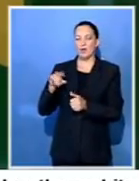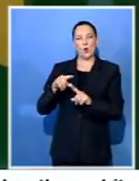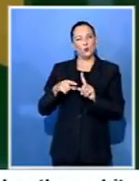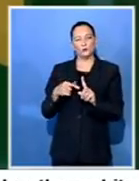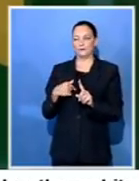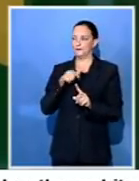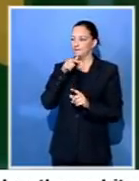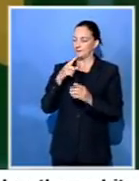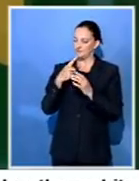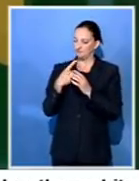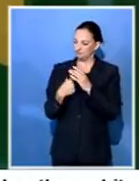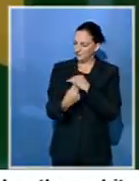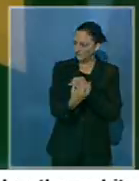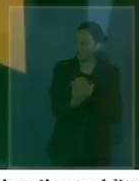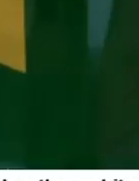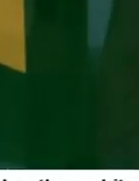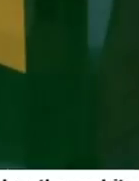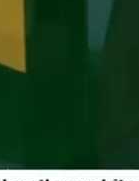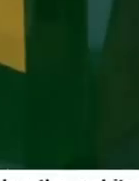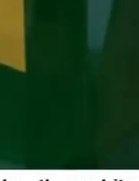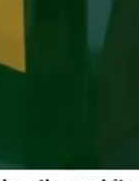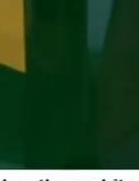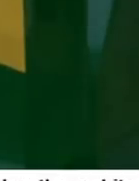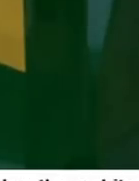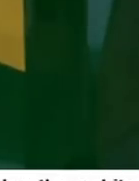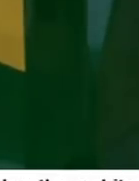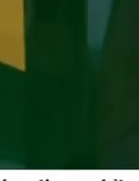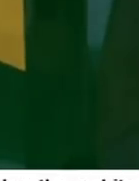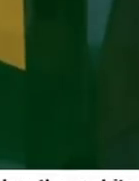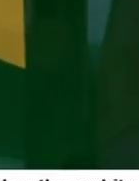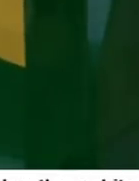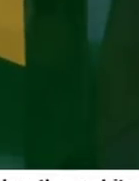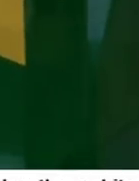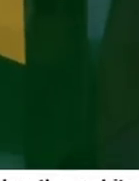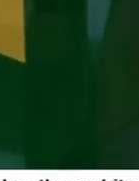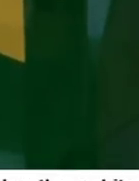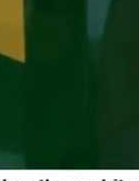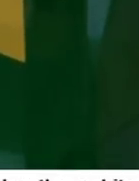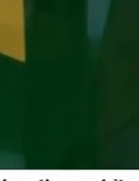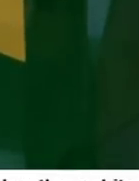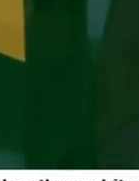departure from the principles, the values, and the ways of our movement.